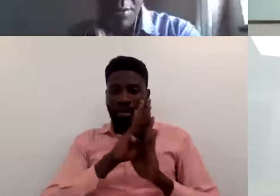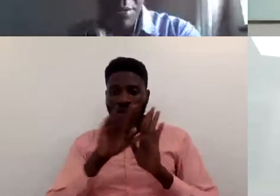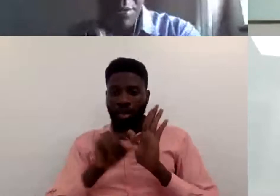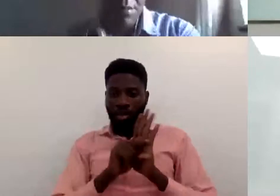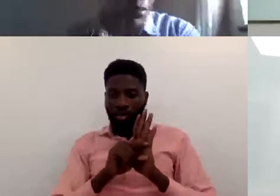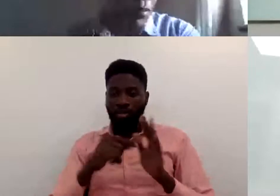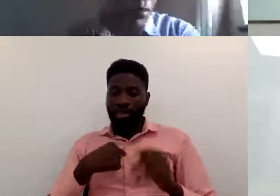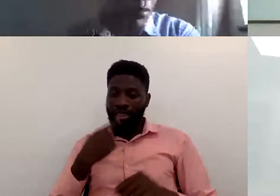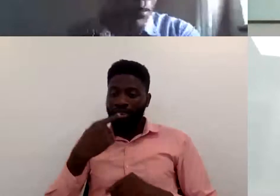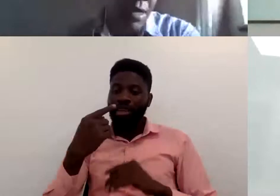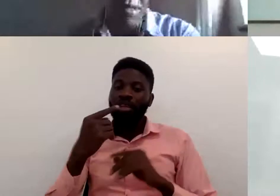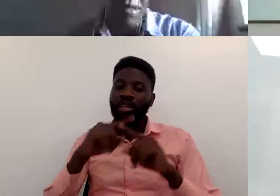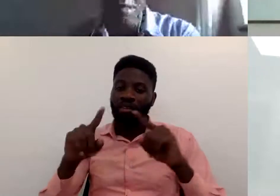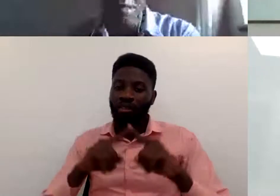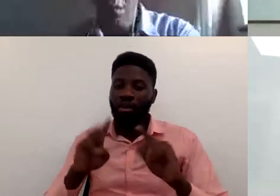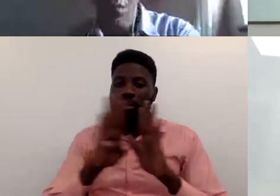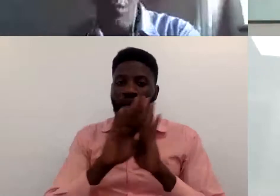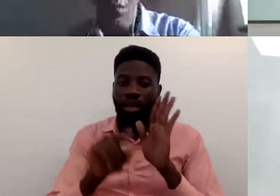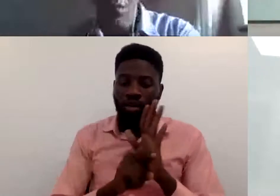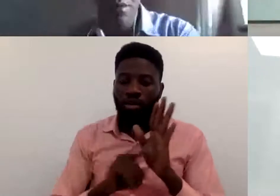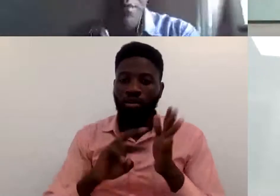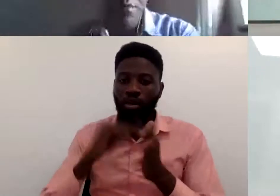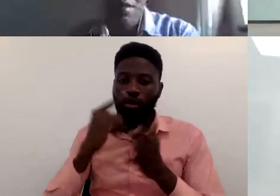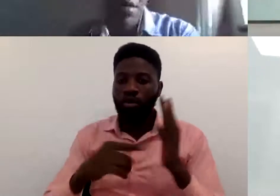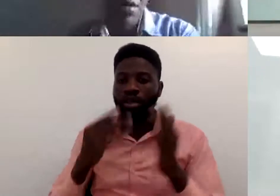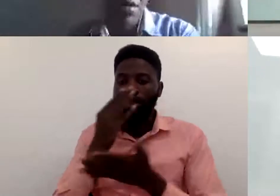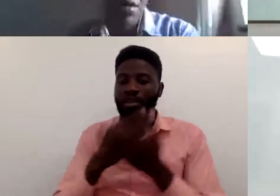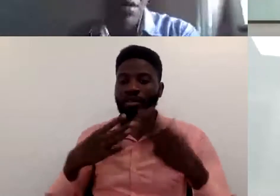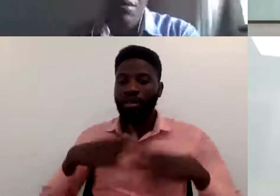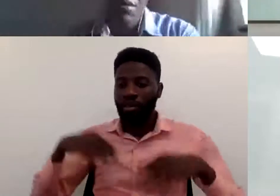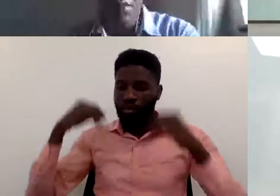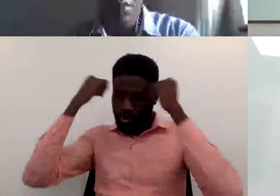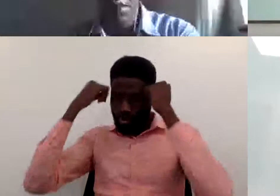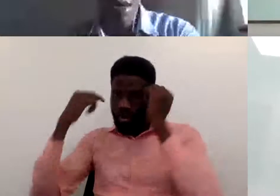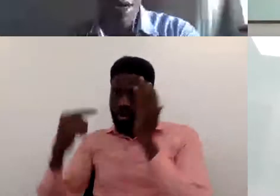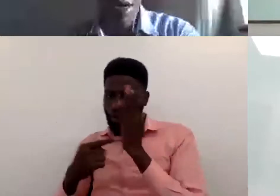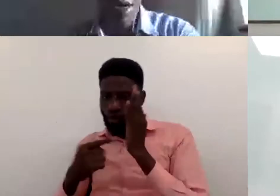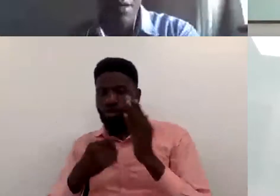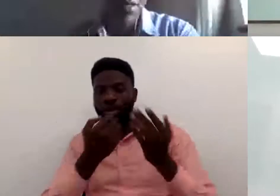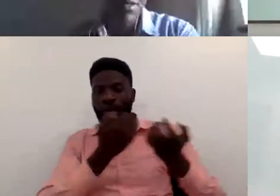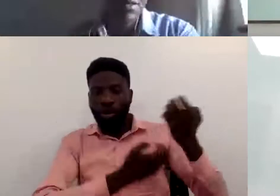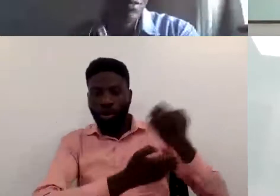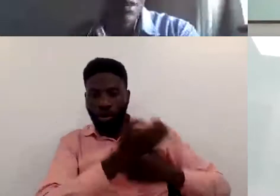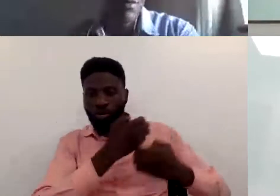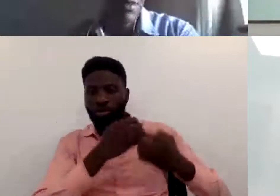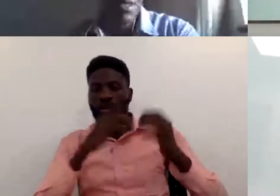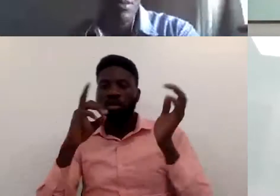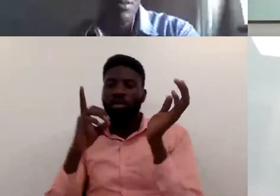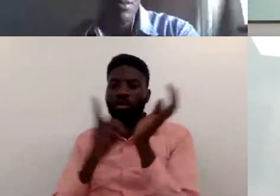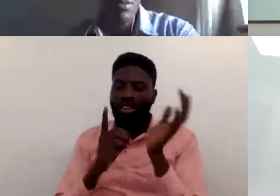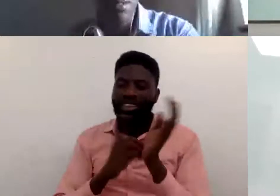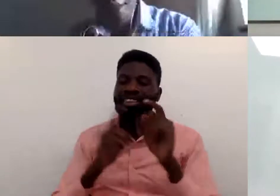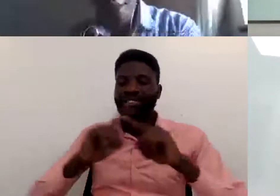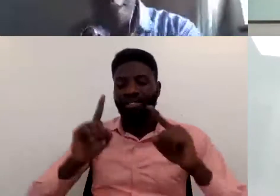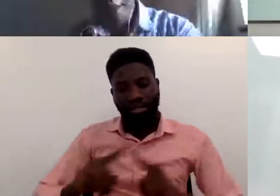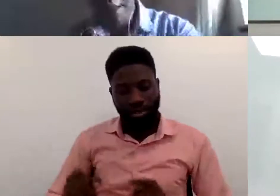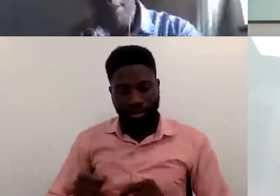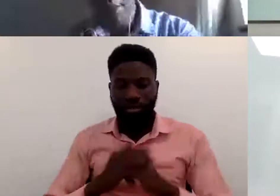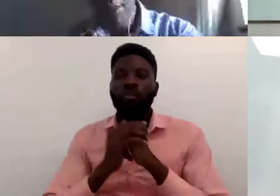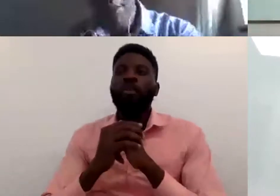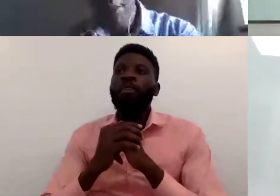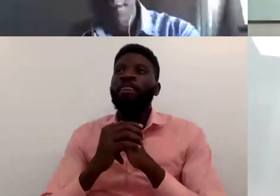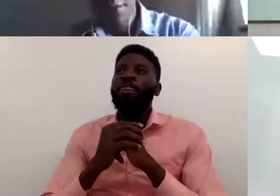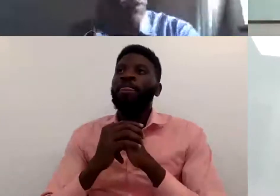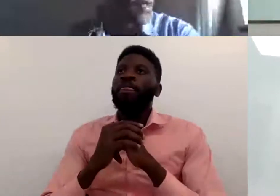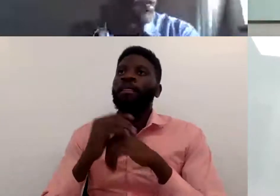different backgrounds, I mean we had people that had studied technology, economics, doctors, whatever, name it. And I